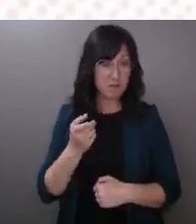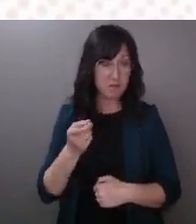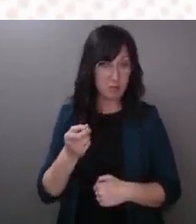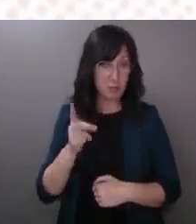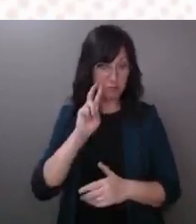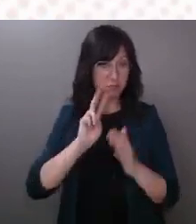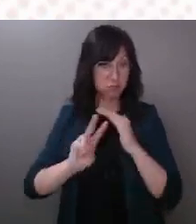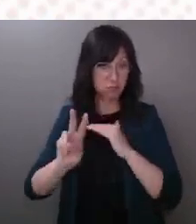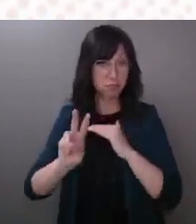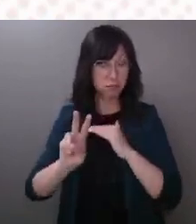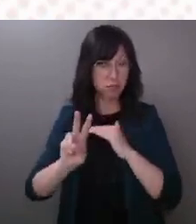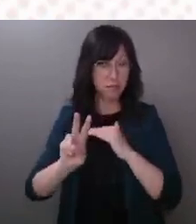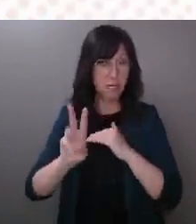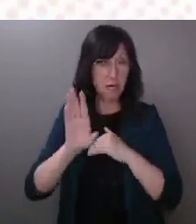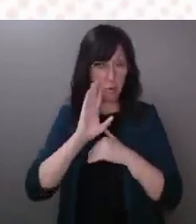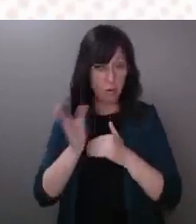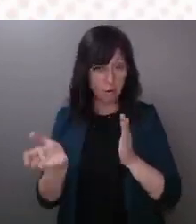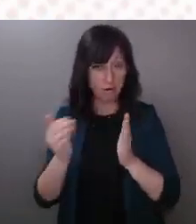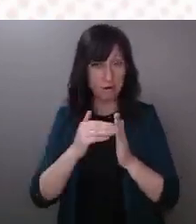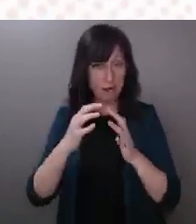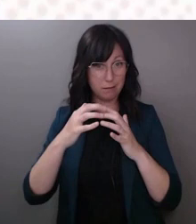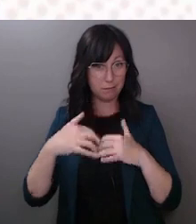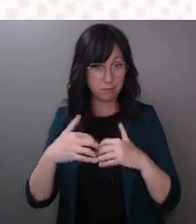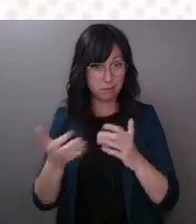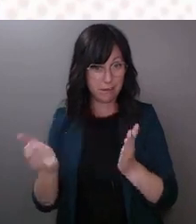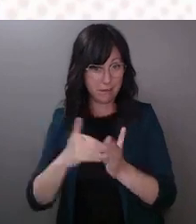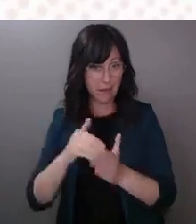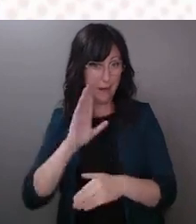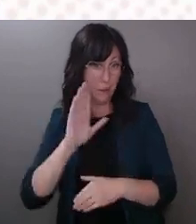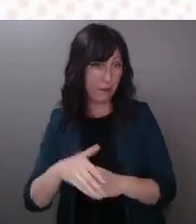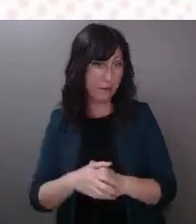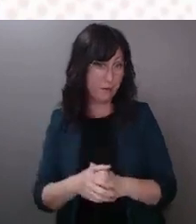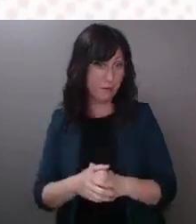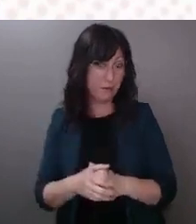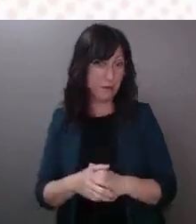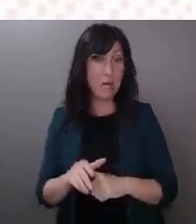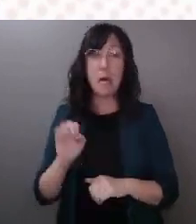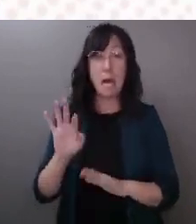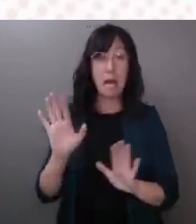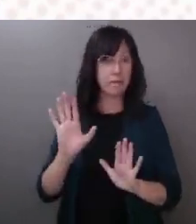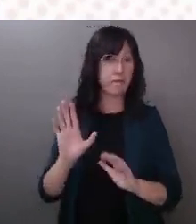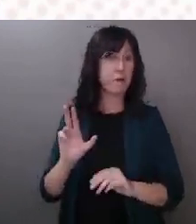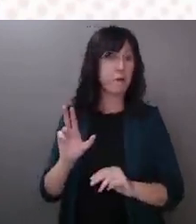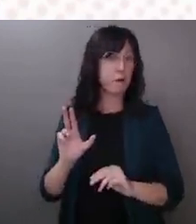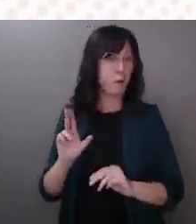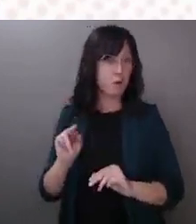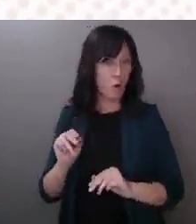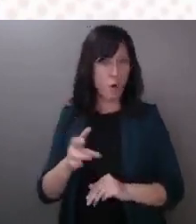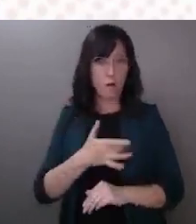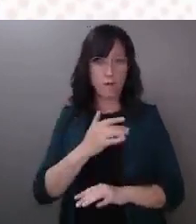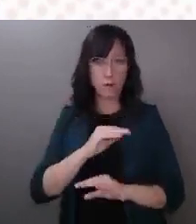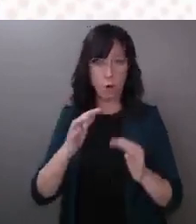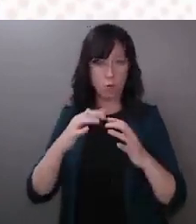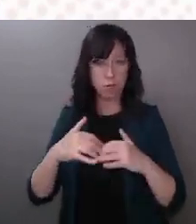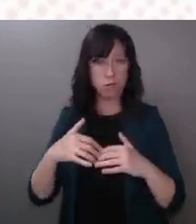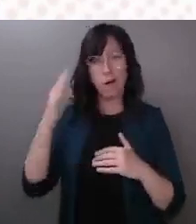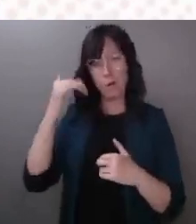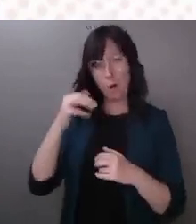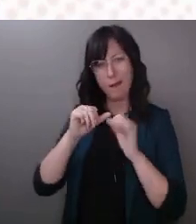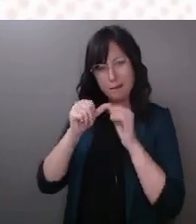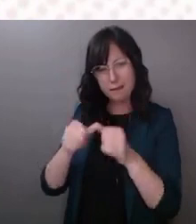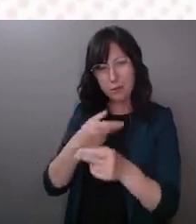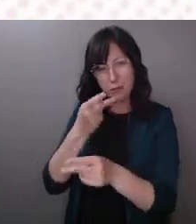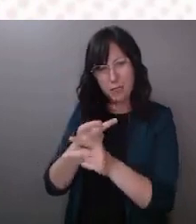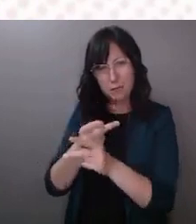foreseeing another extended shutdown of line 1? Or if that's not the case, why do you intend to keep it